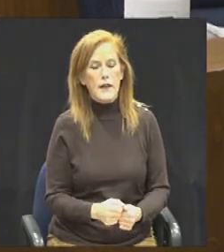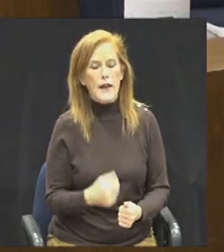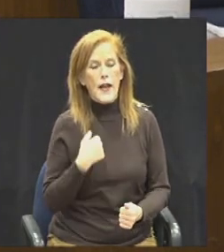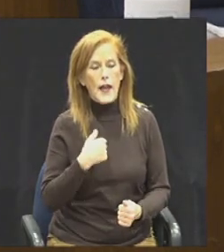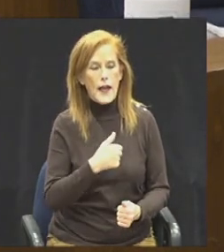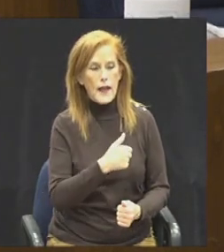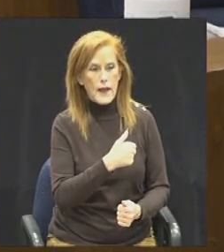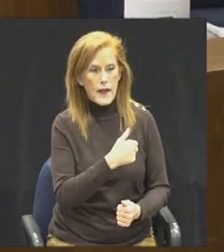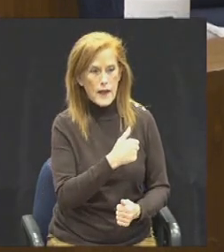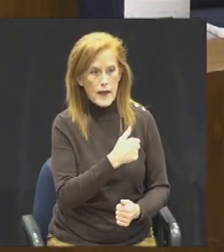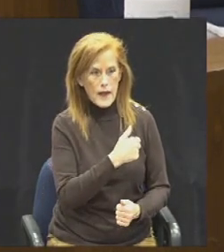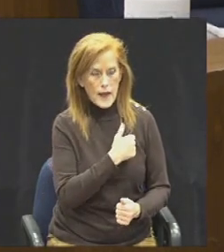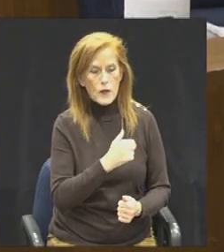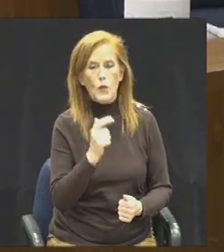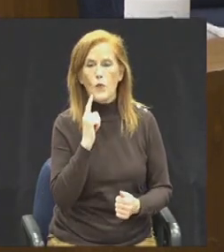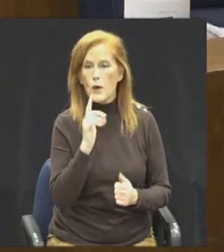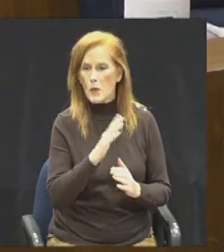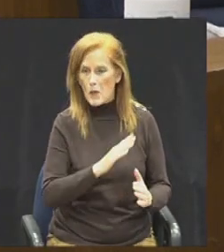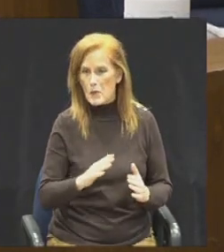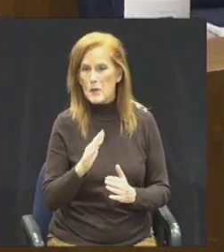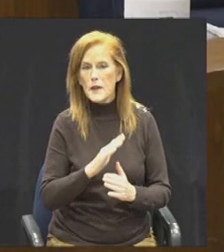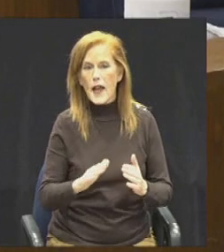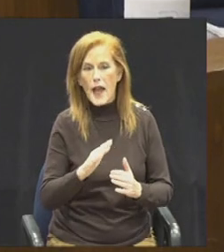ongoing efforts in our work.